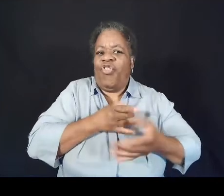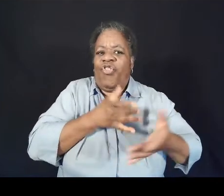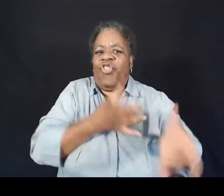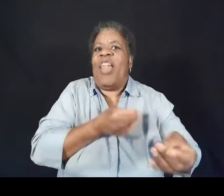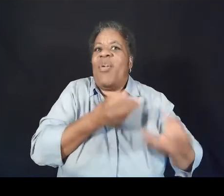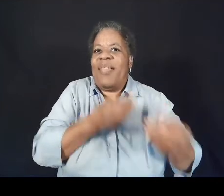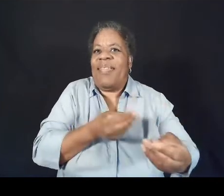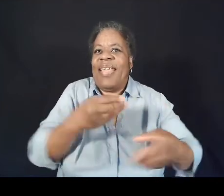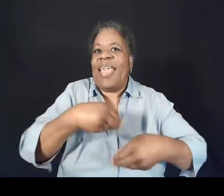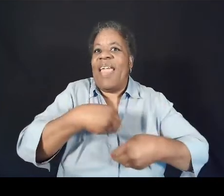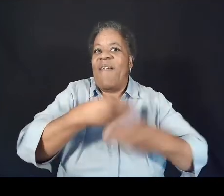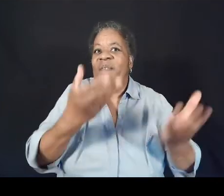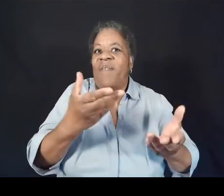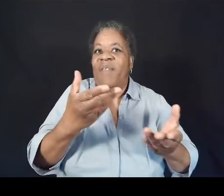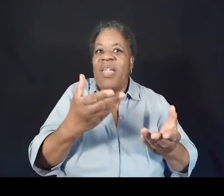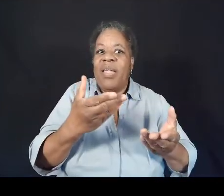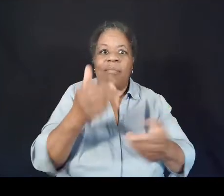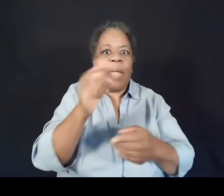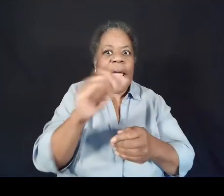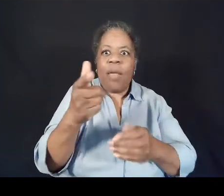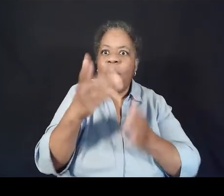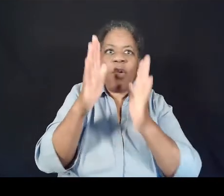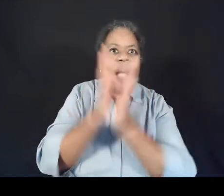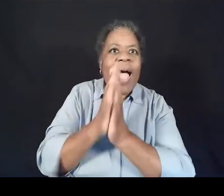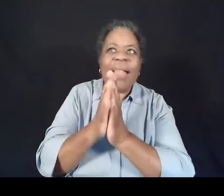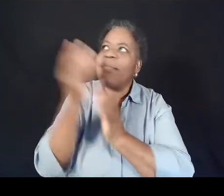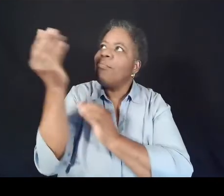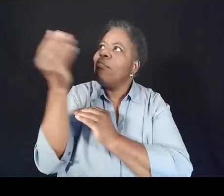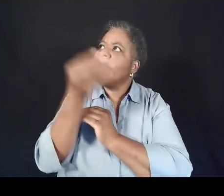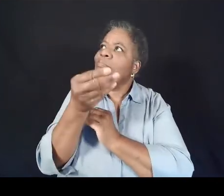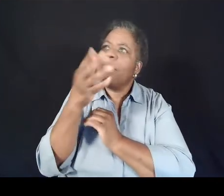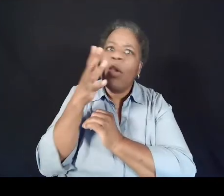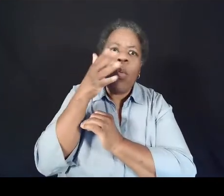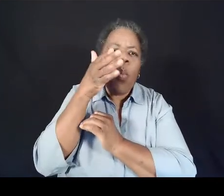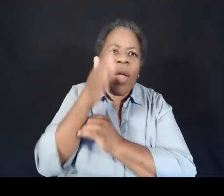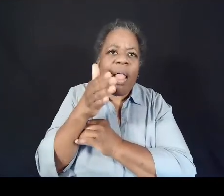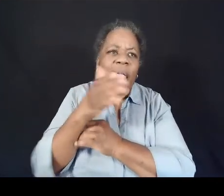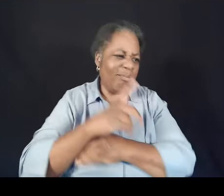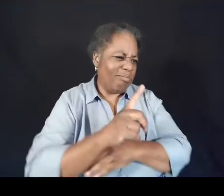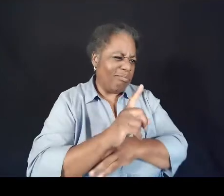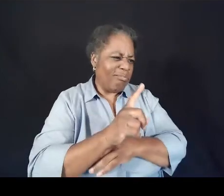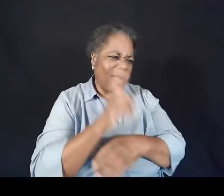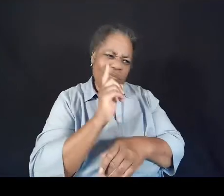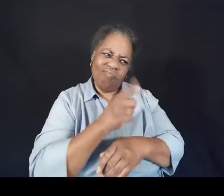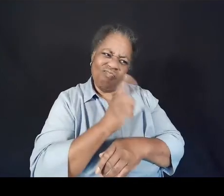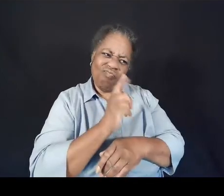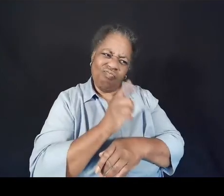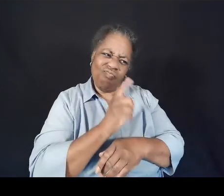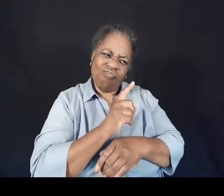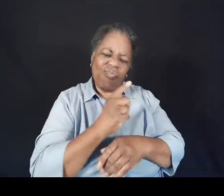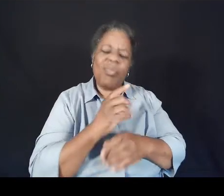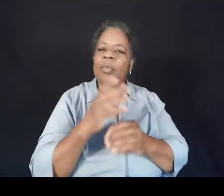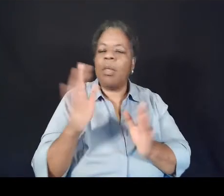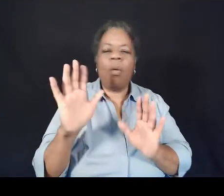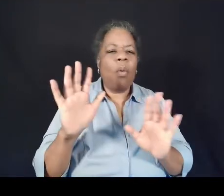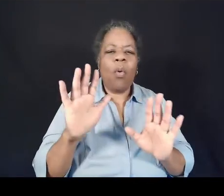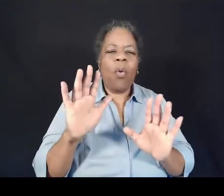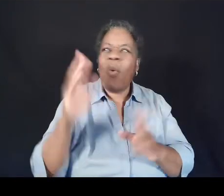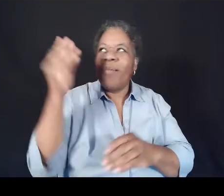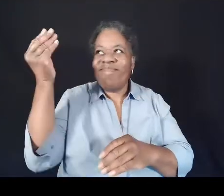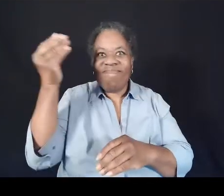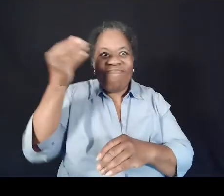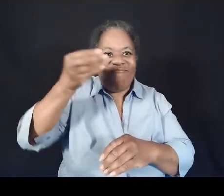to anyone who asks and to give it without wagging a finger and saying, why didn't you come to me sooner?